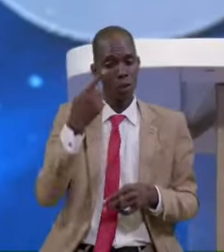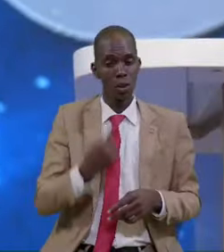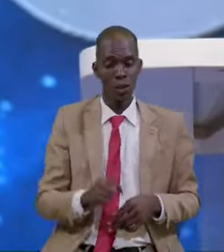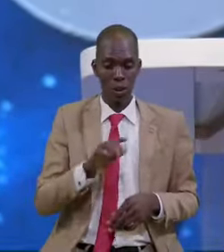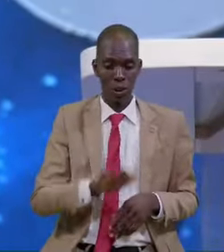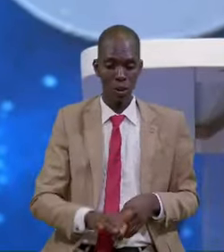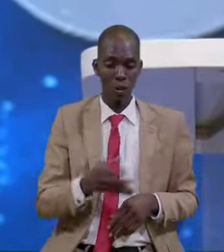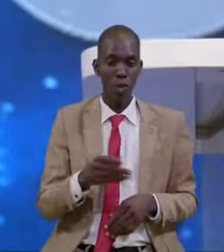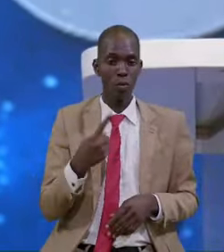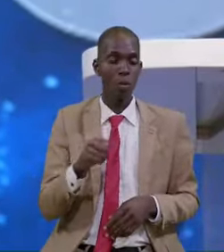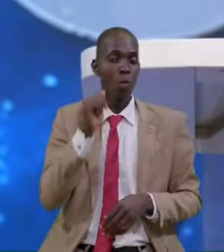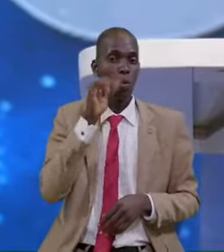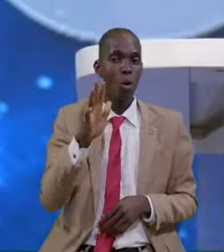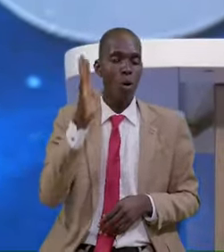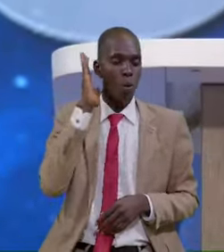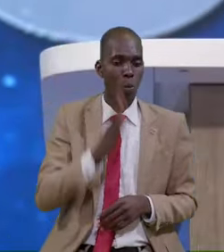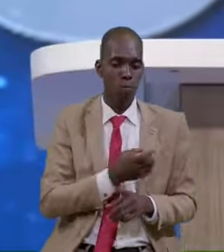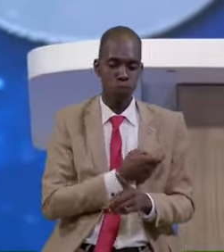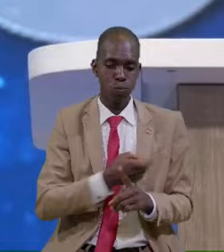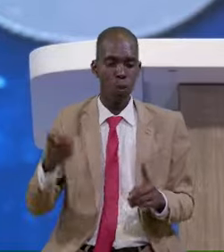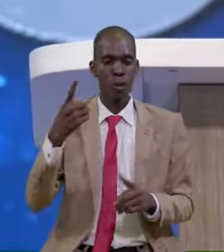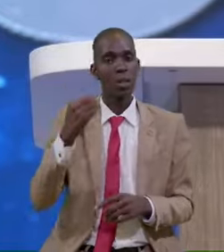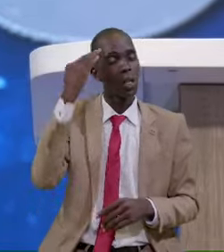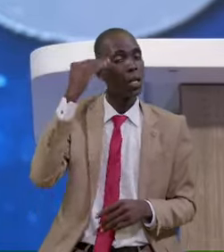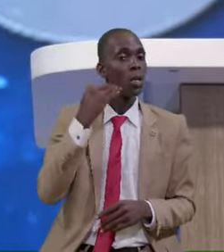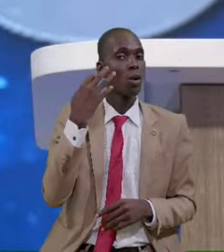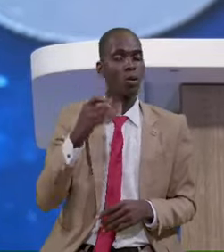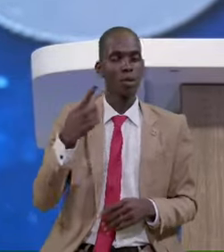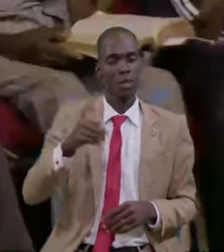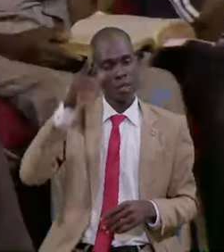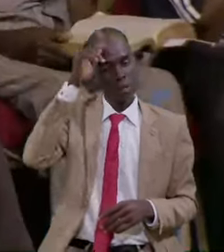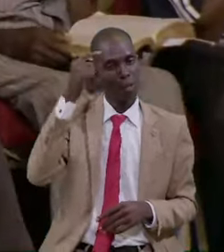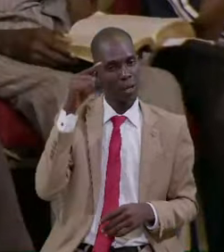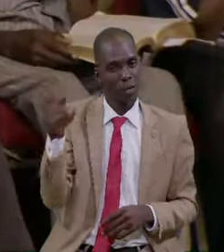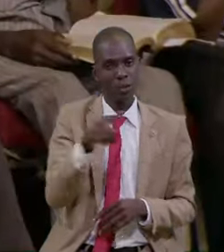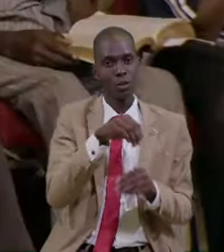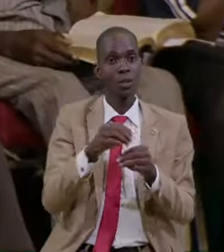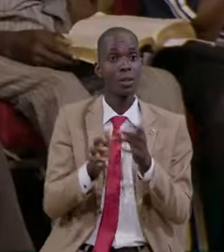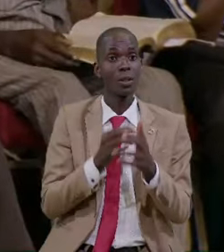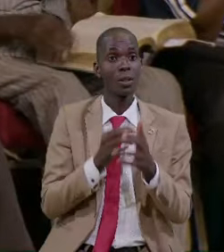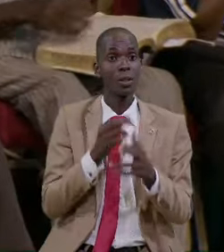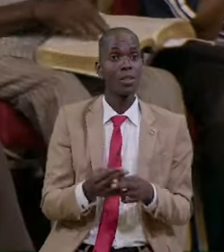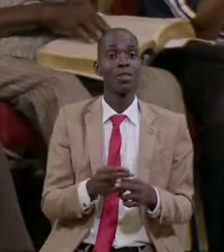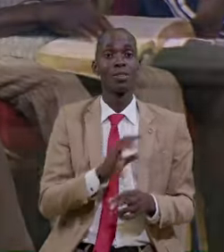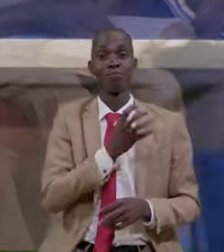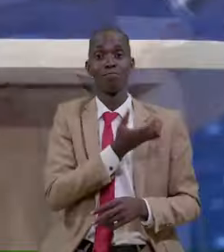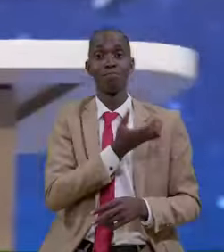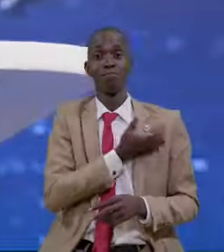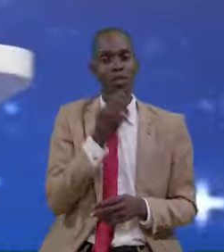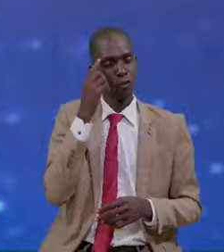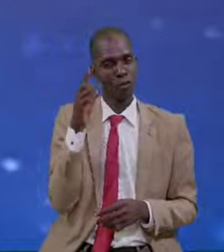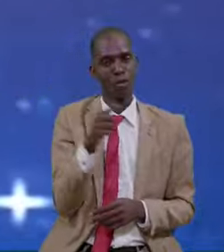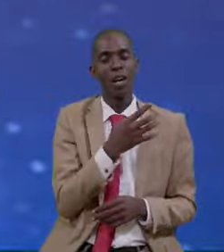will bruise the head of the devil for you. And he went to the cross and he died for